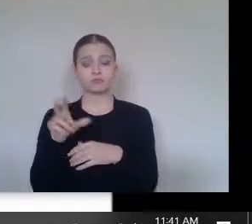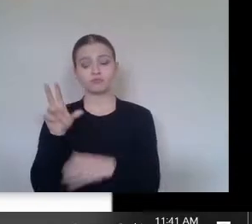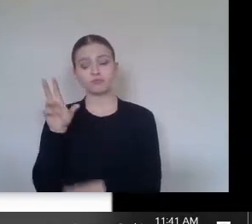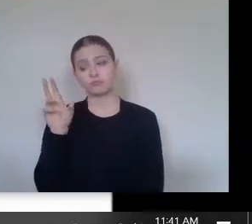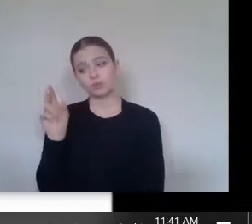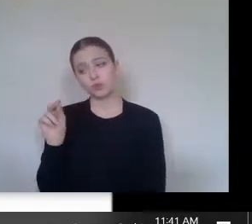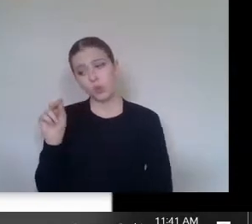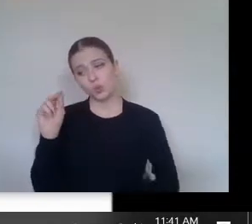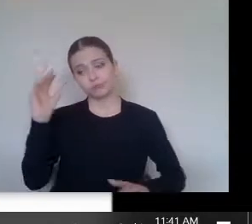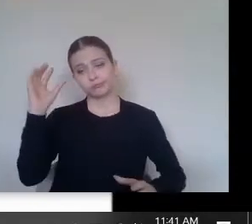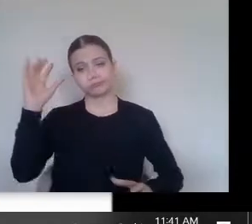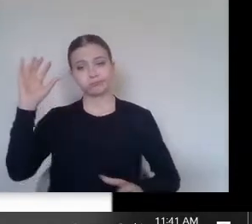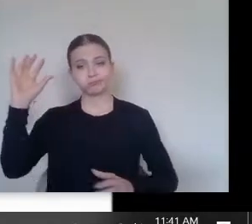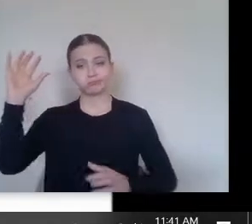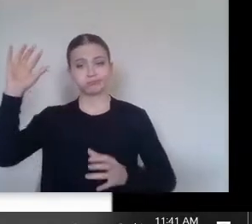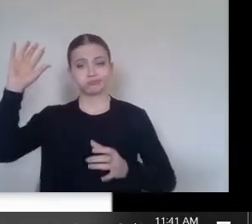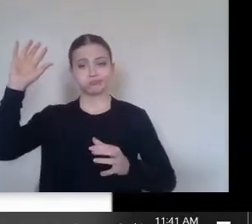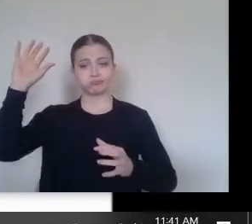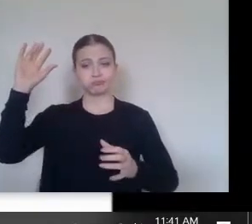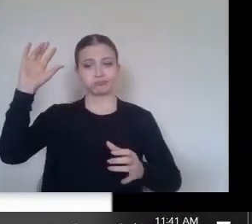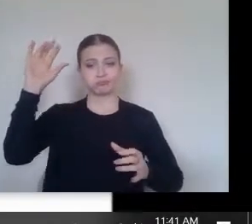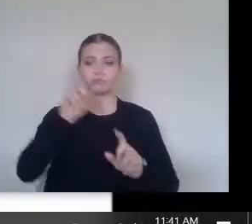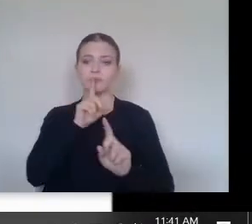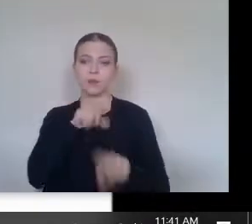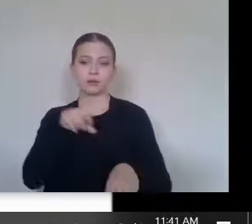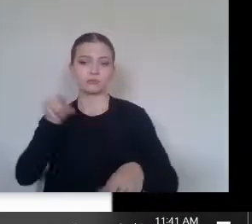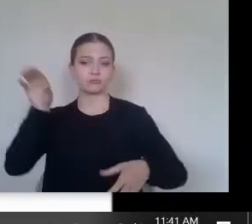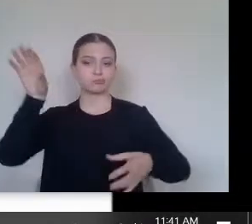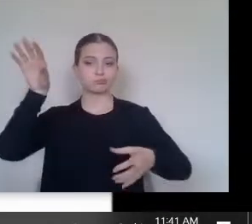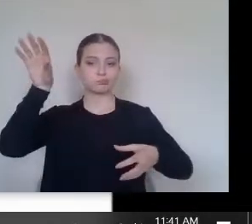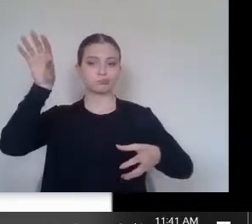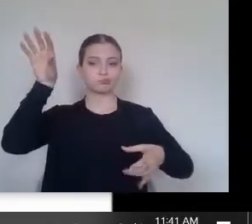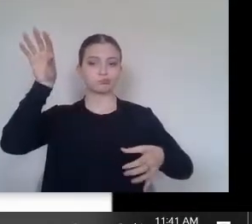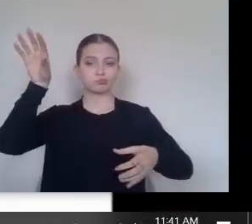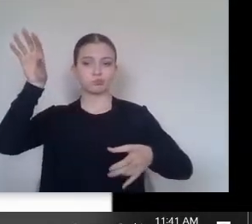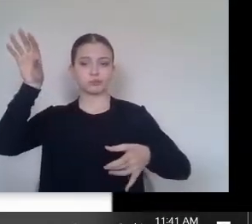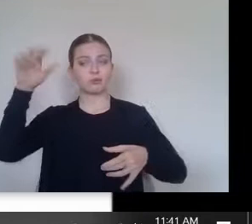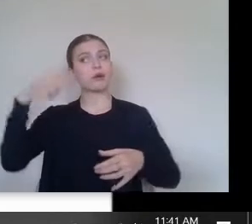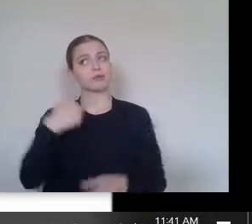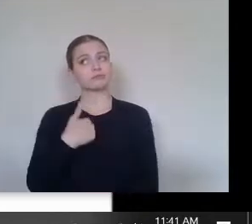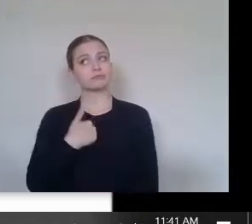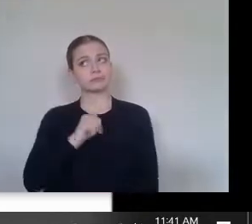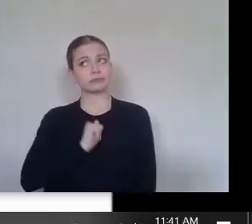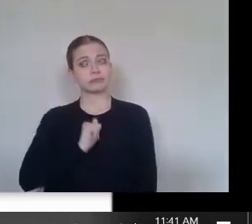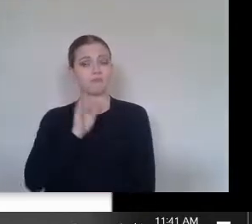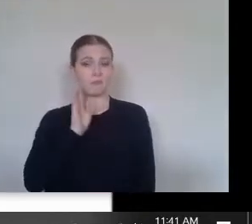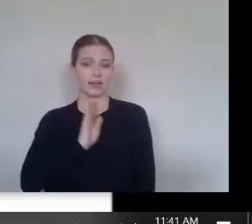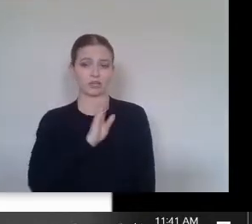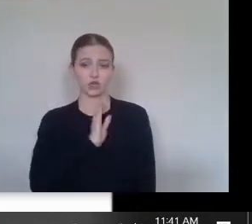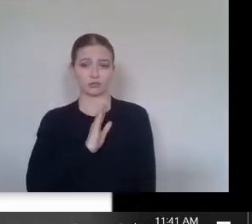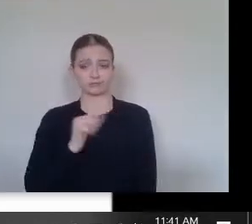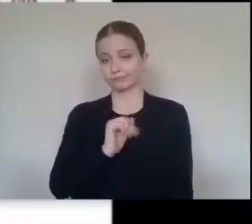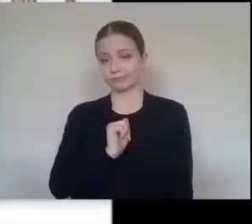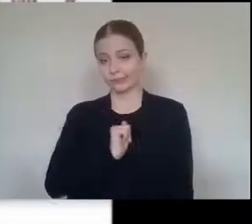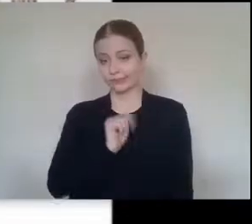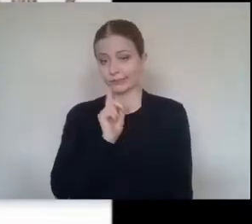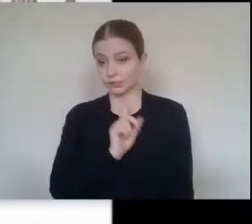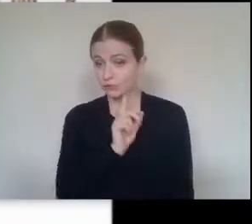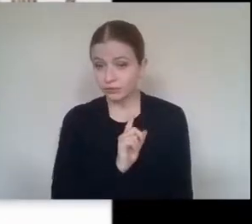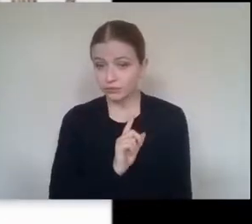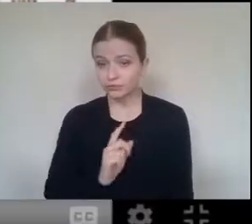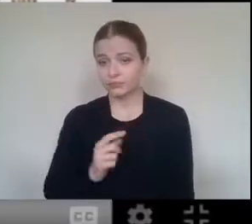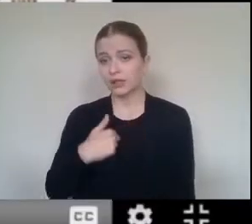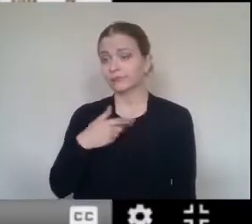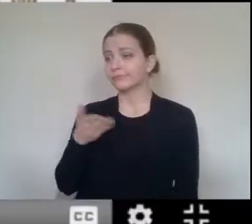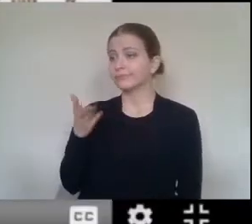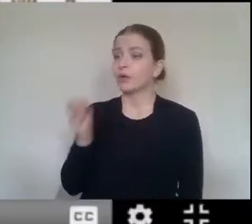No, the tuba said. I'm a confirmed bachelor. I was home